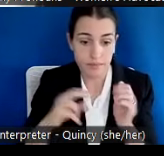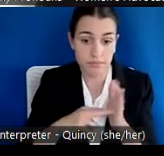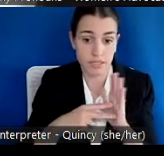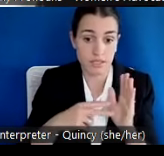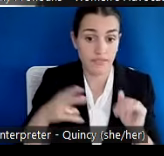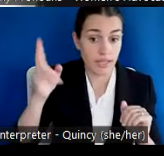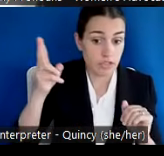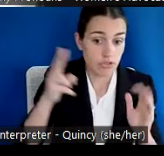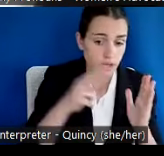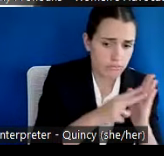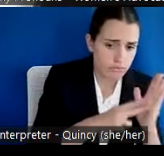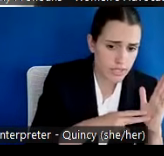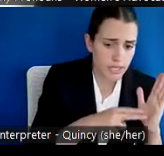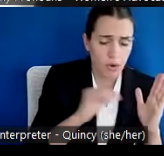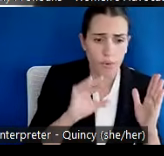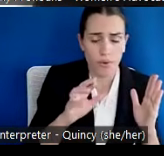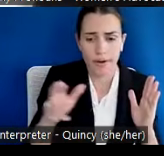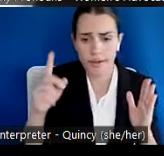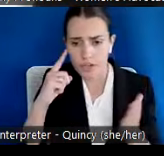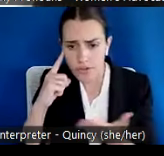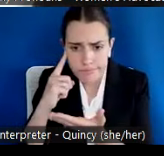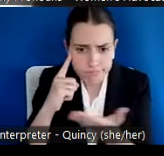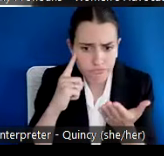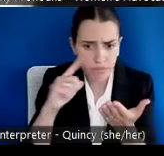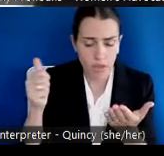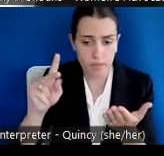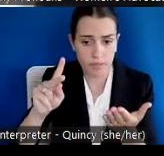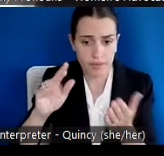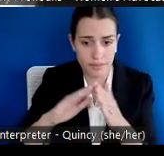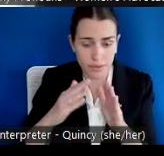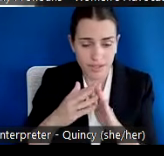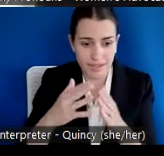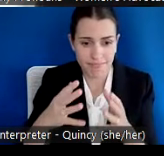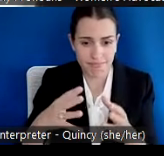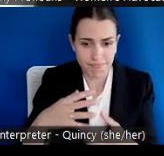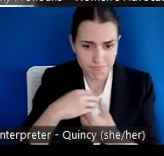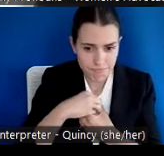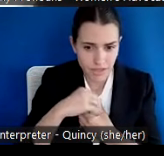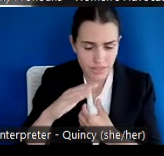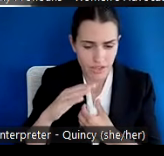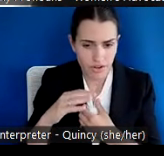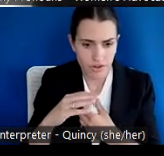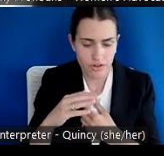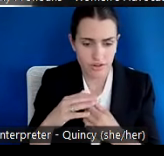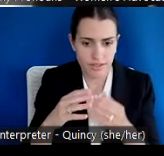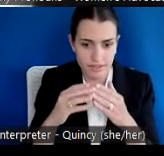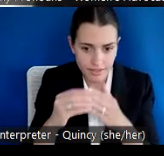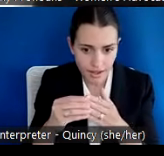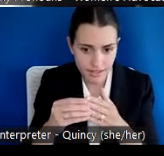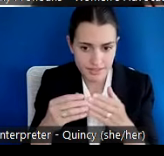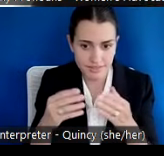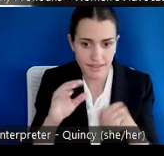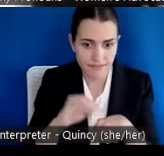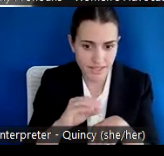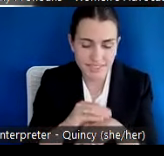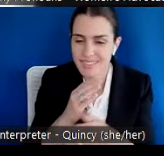resources, hearing from other people in the community, and taking to heart the advice and guidance that they provide you and your organization. Some of these have already been shared,